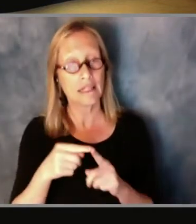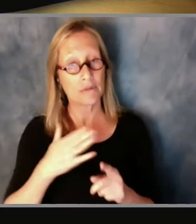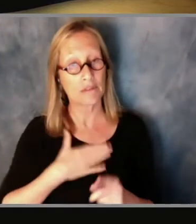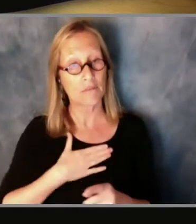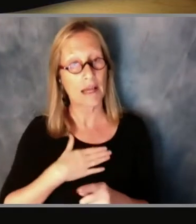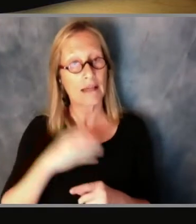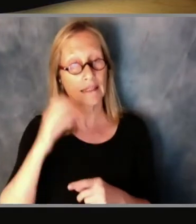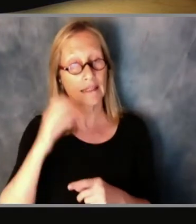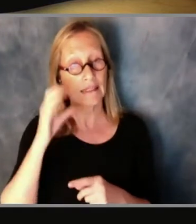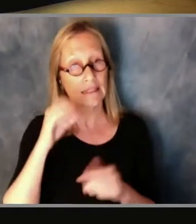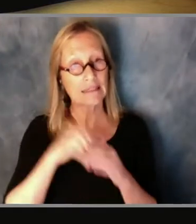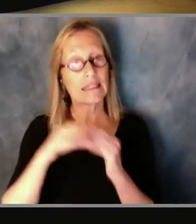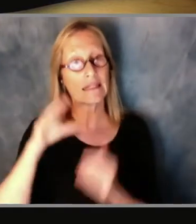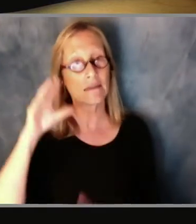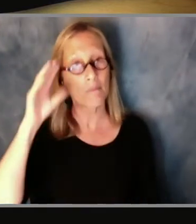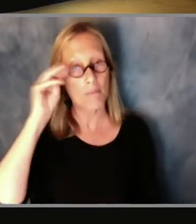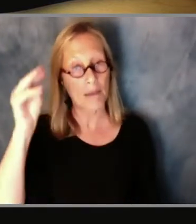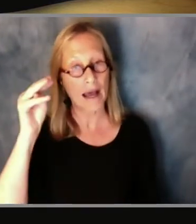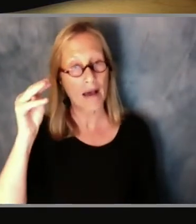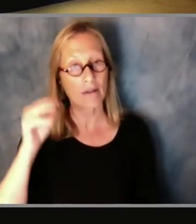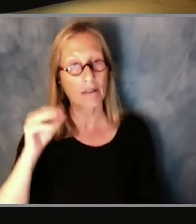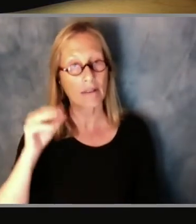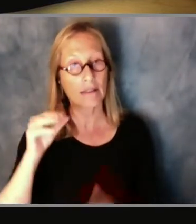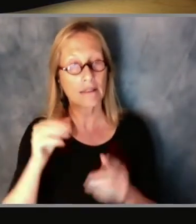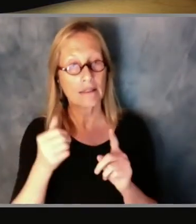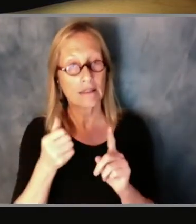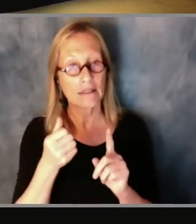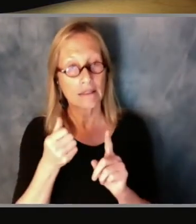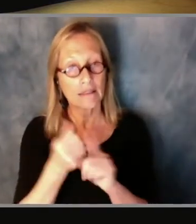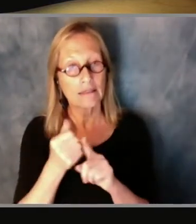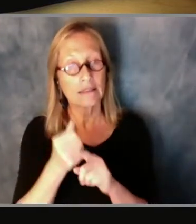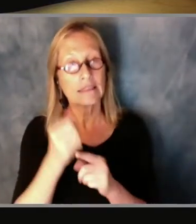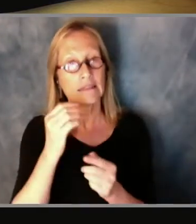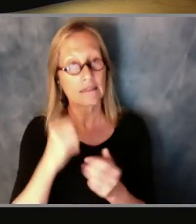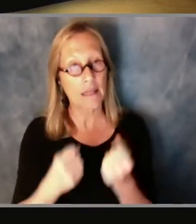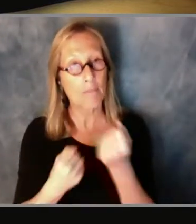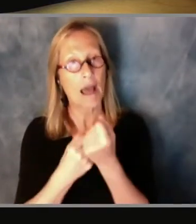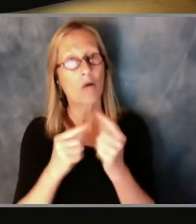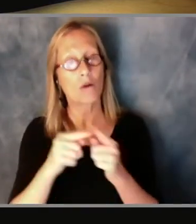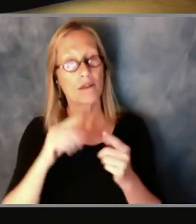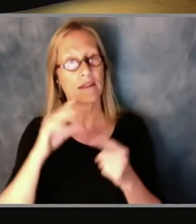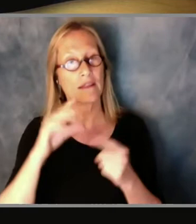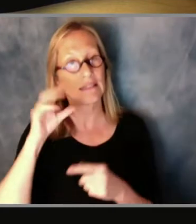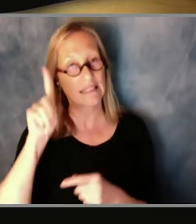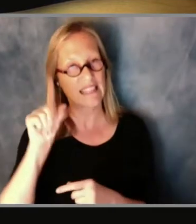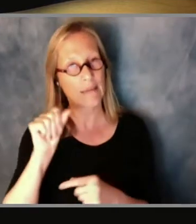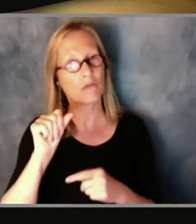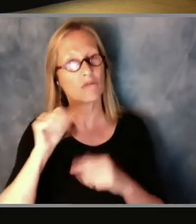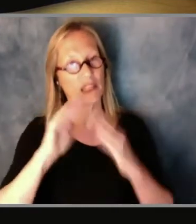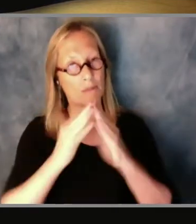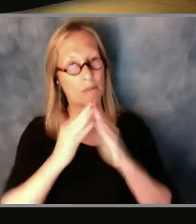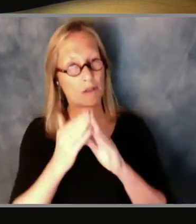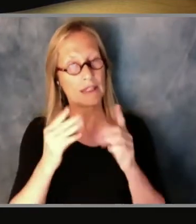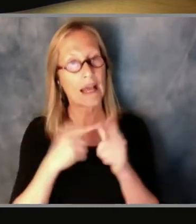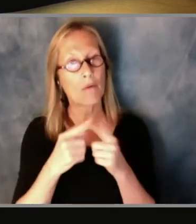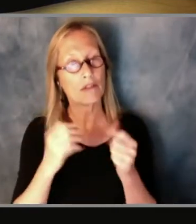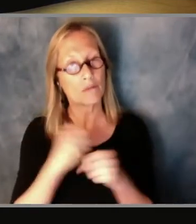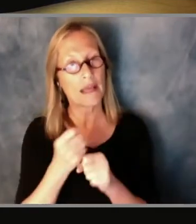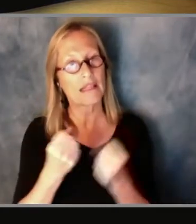Maui, is to empower our disabled community and make them stronger and support them any way we